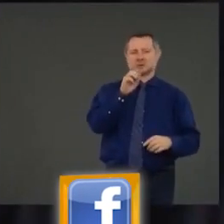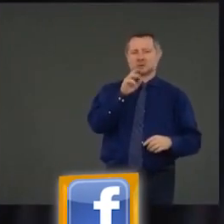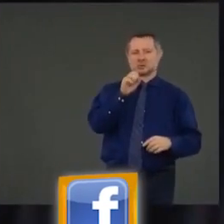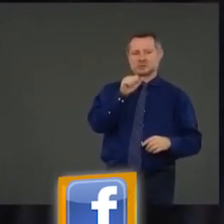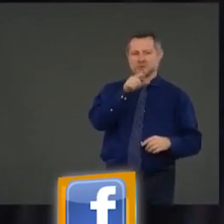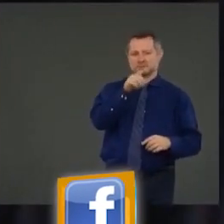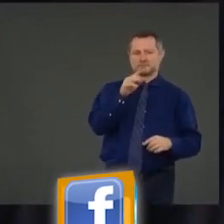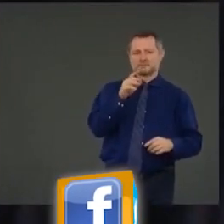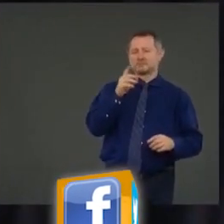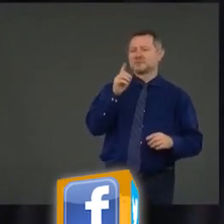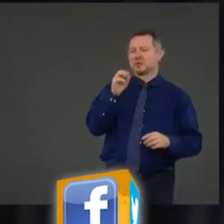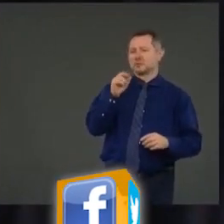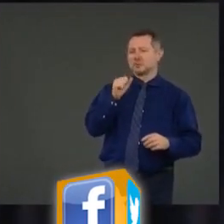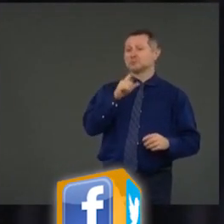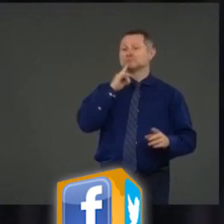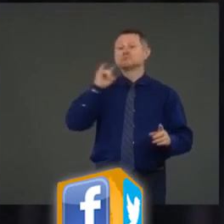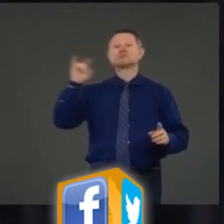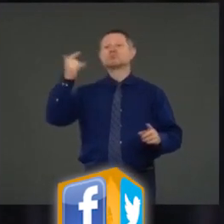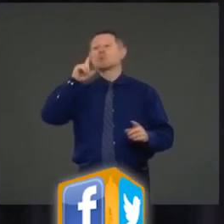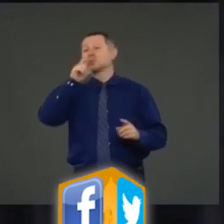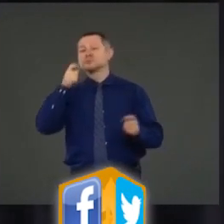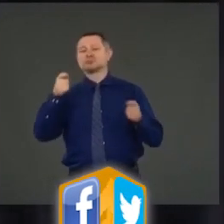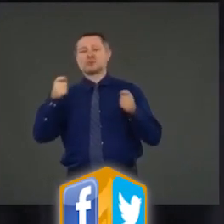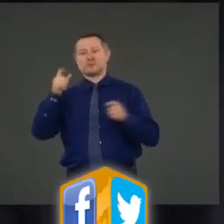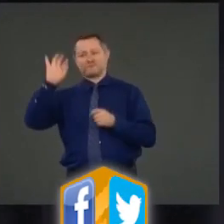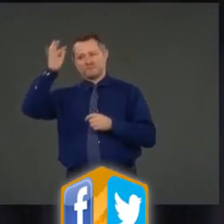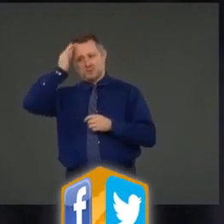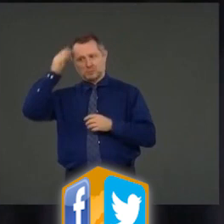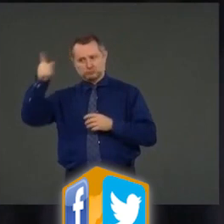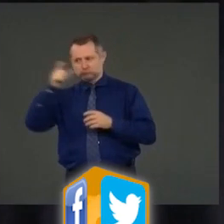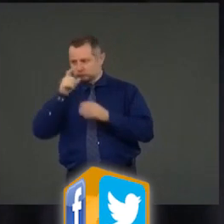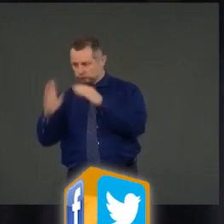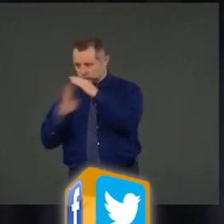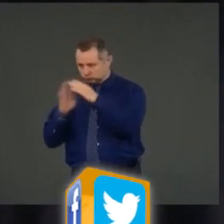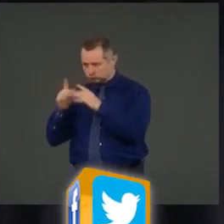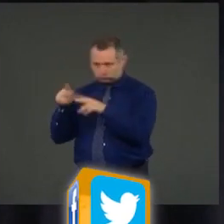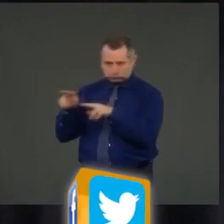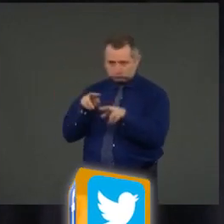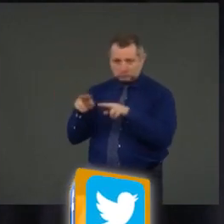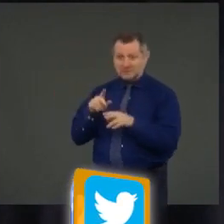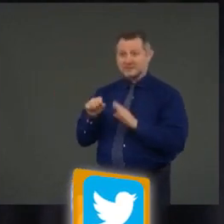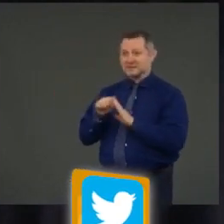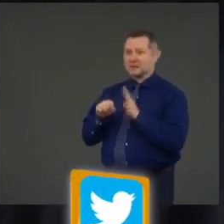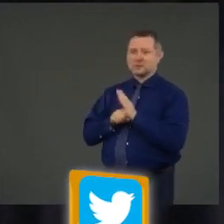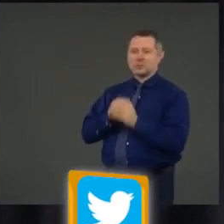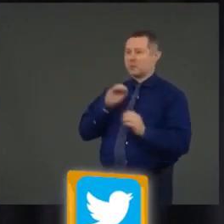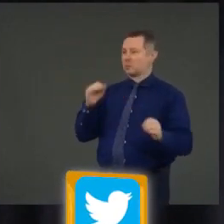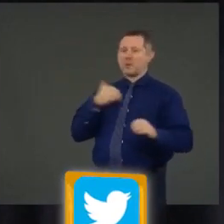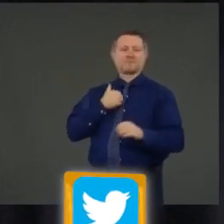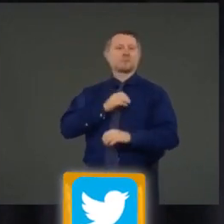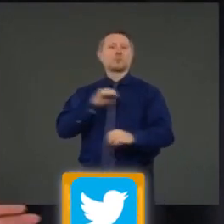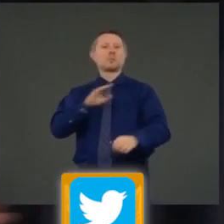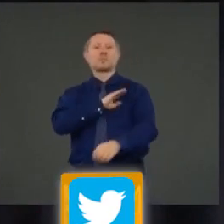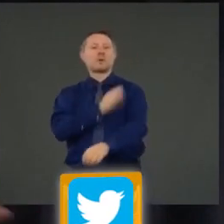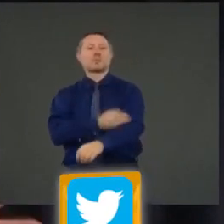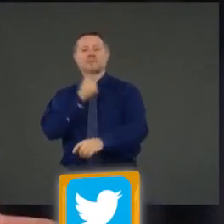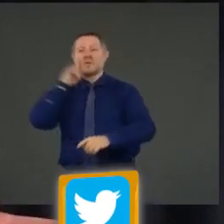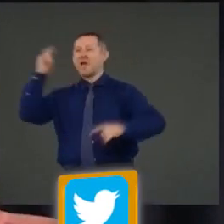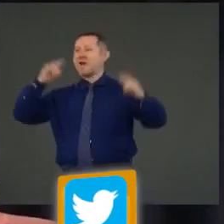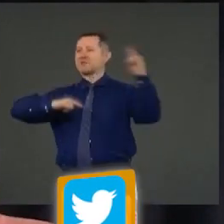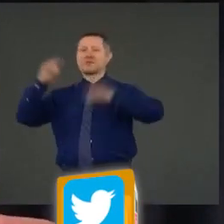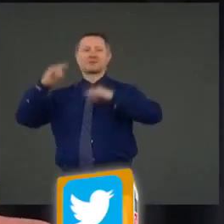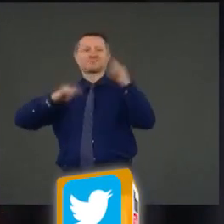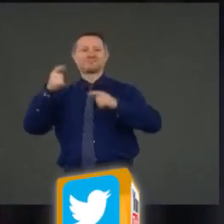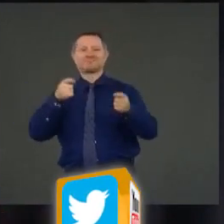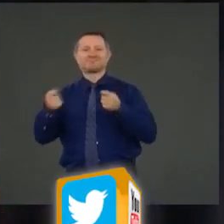are regulated by the federal government. So the states don't have any real authority over flights coming in or out. That's all determined federally, hence how we wound up in